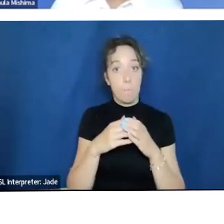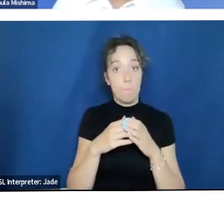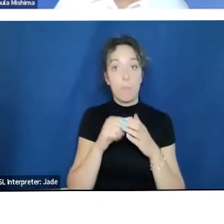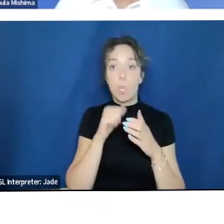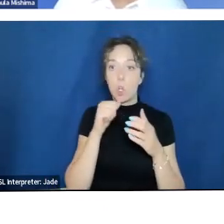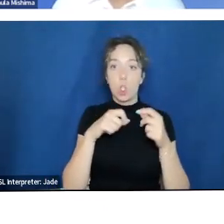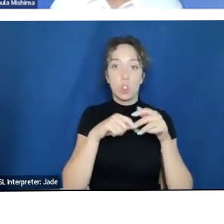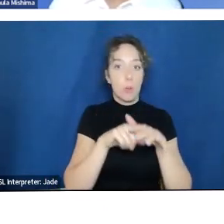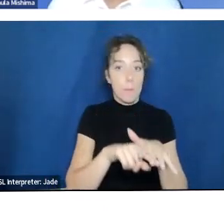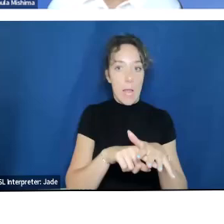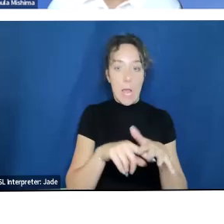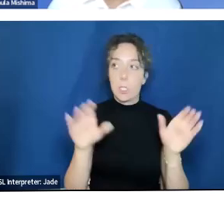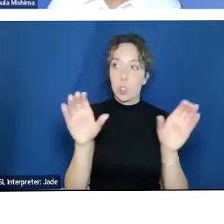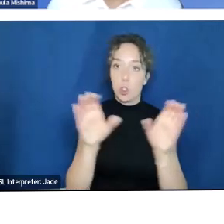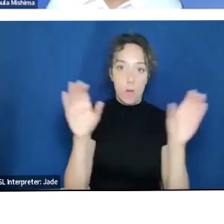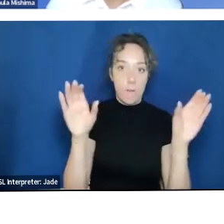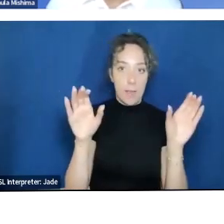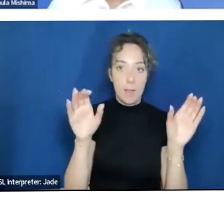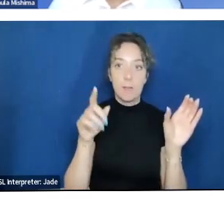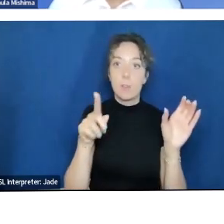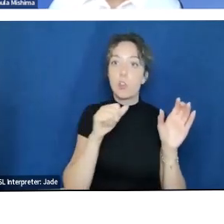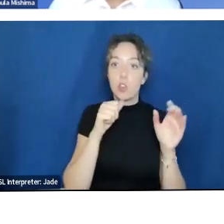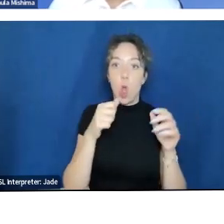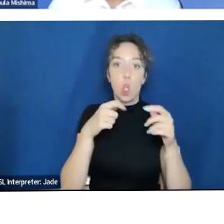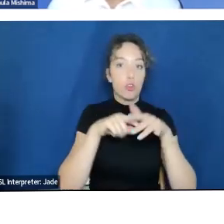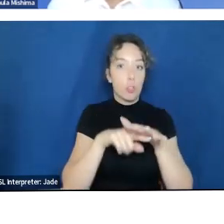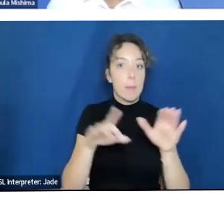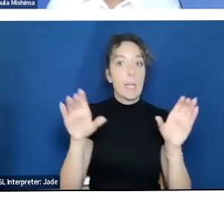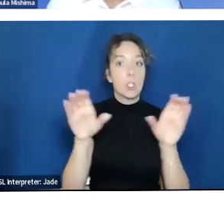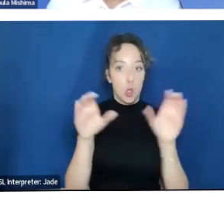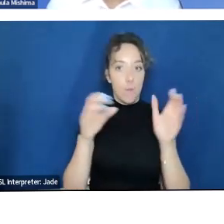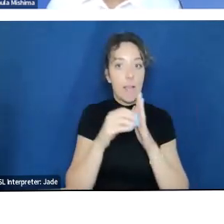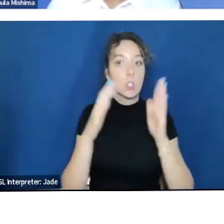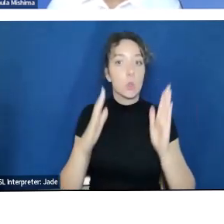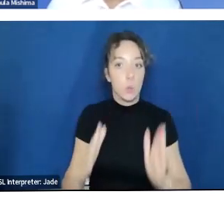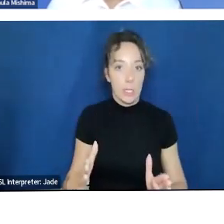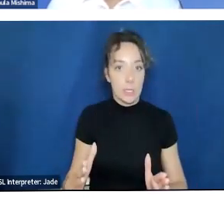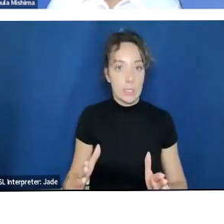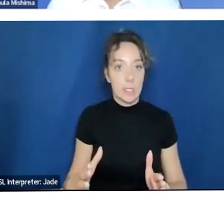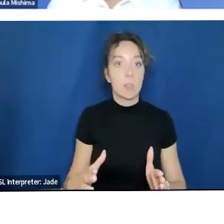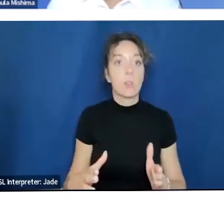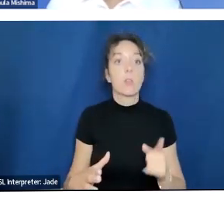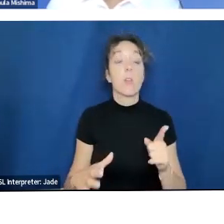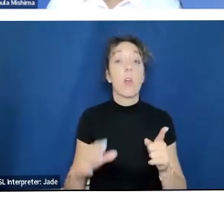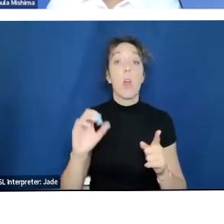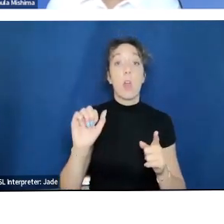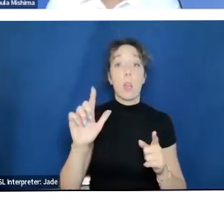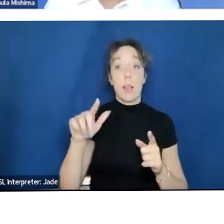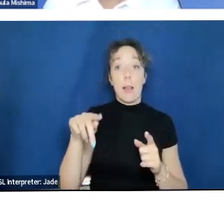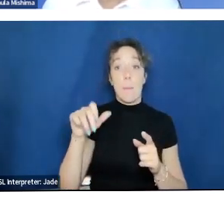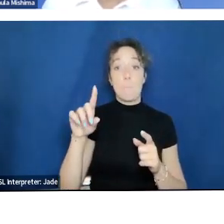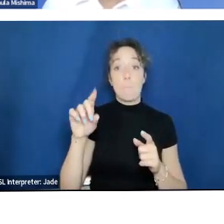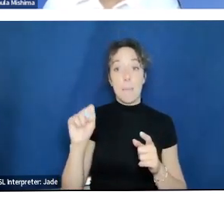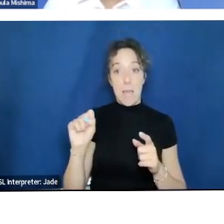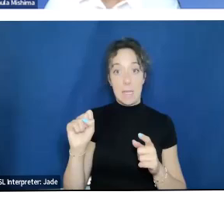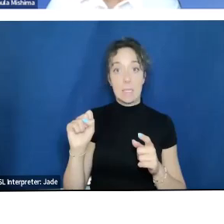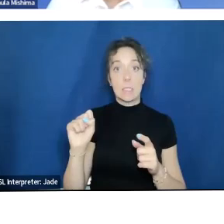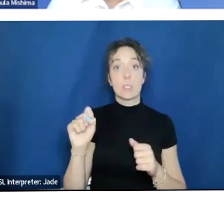not streamlined certified. They're the non-streamlined certified students, and this is where CalPADS and you all